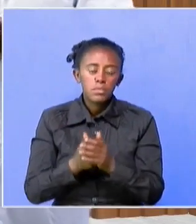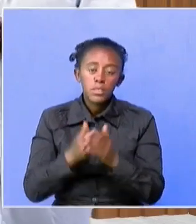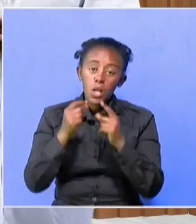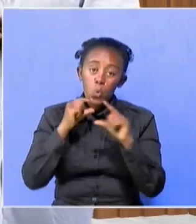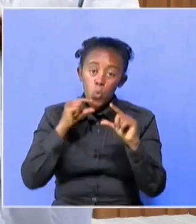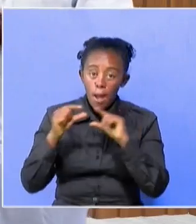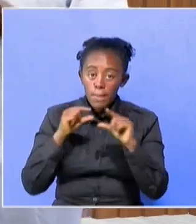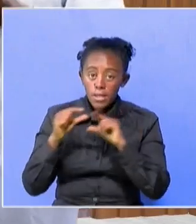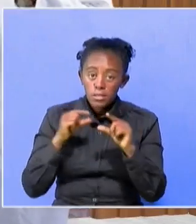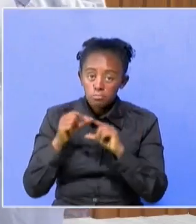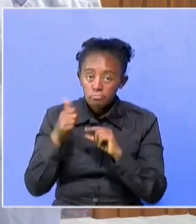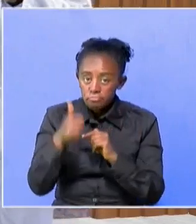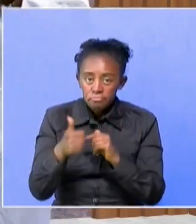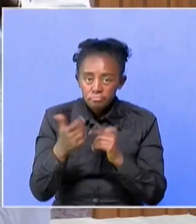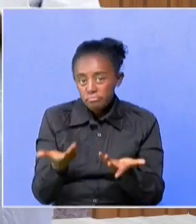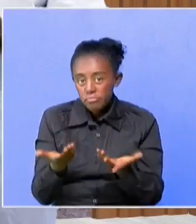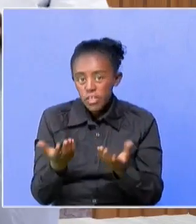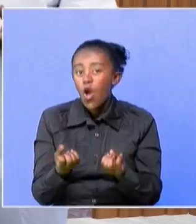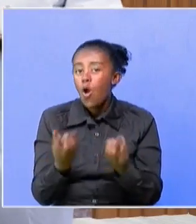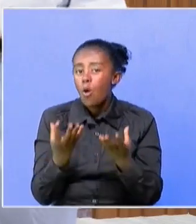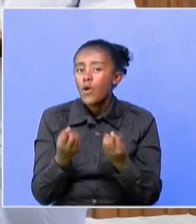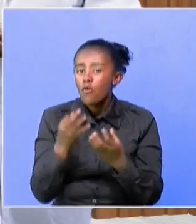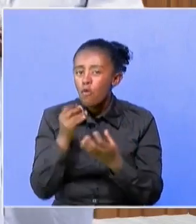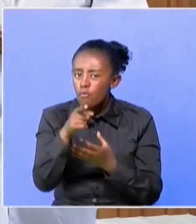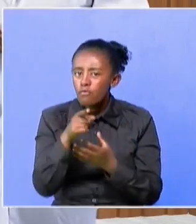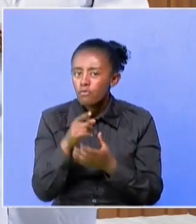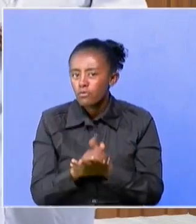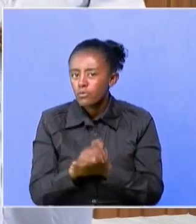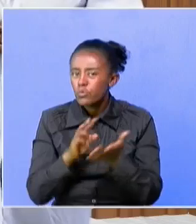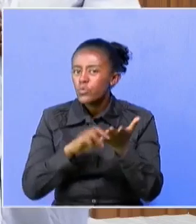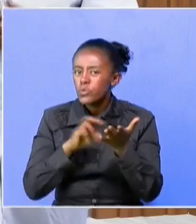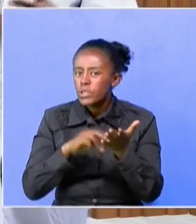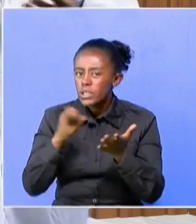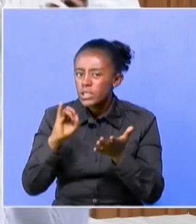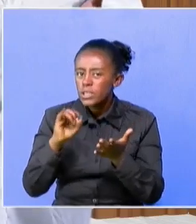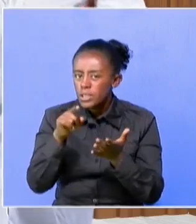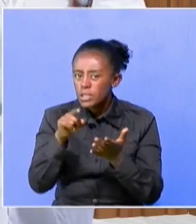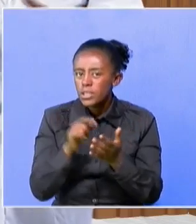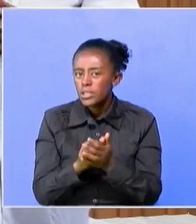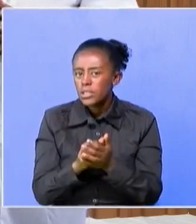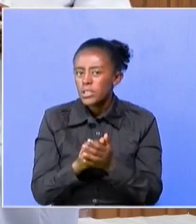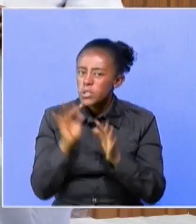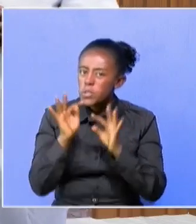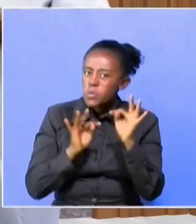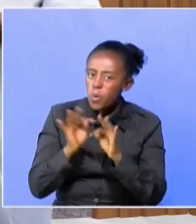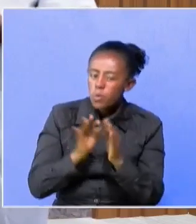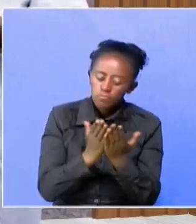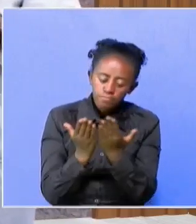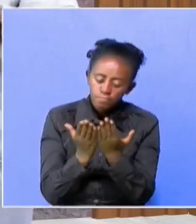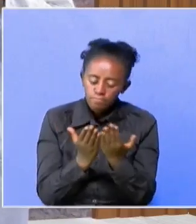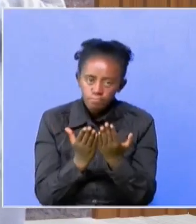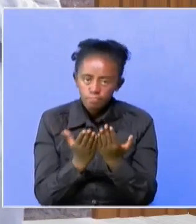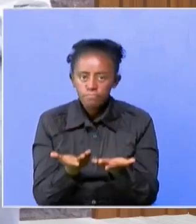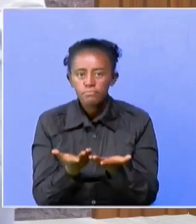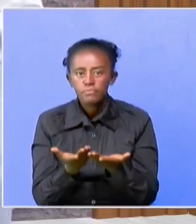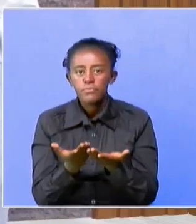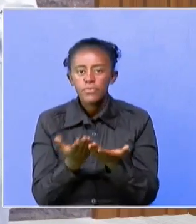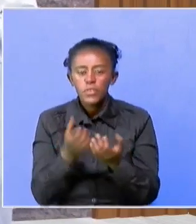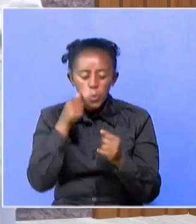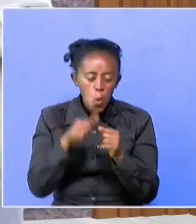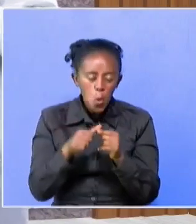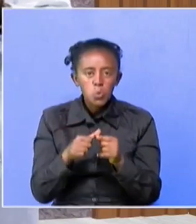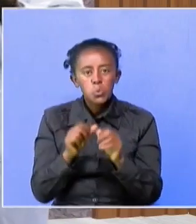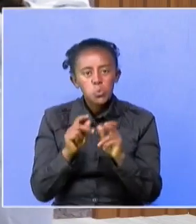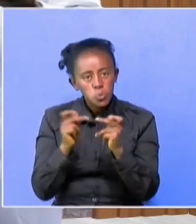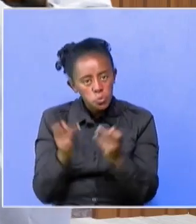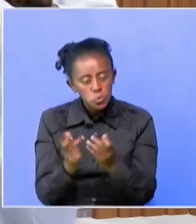grammar. How many of you are reading storybooks, year notes that's given